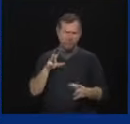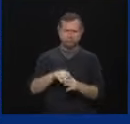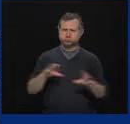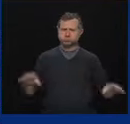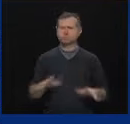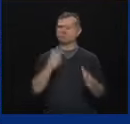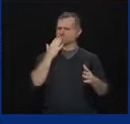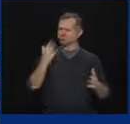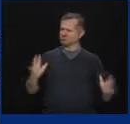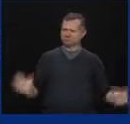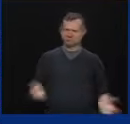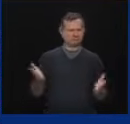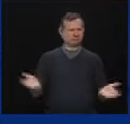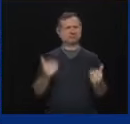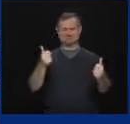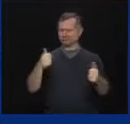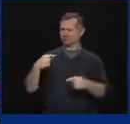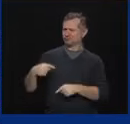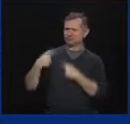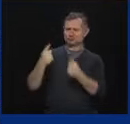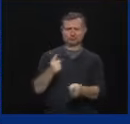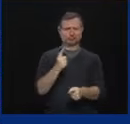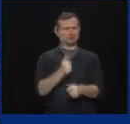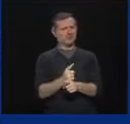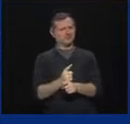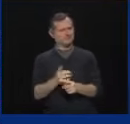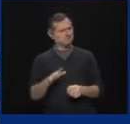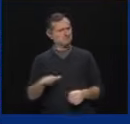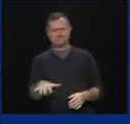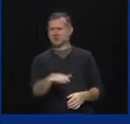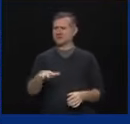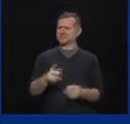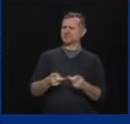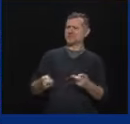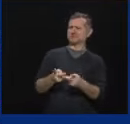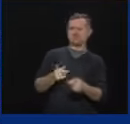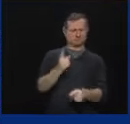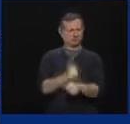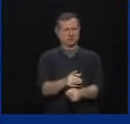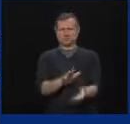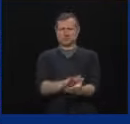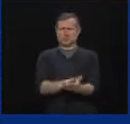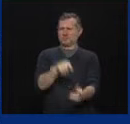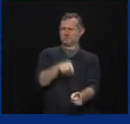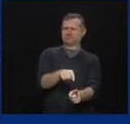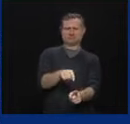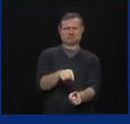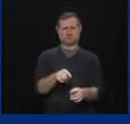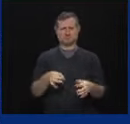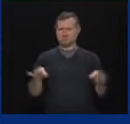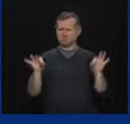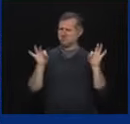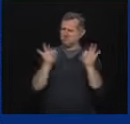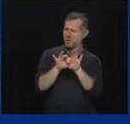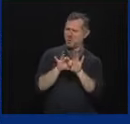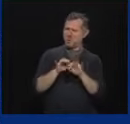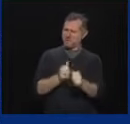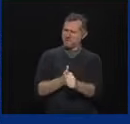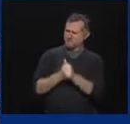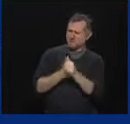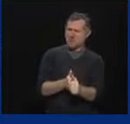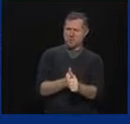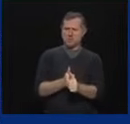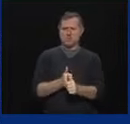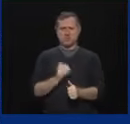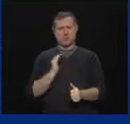this happen. But it's the right place for our children to be, and we want to make sure that they are following our directive that everyone in a